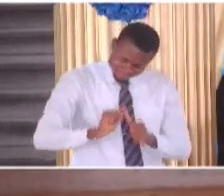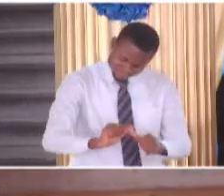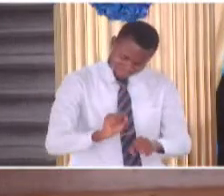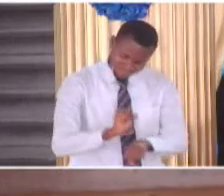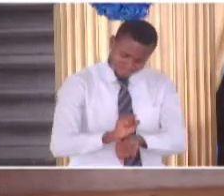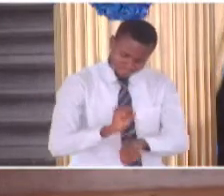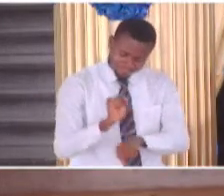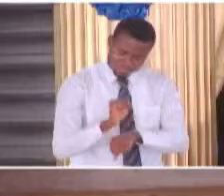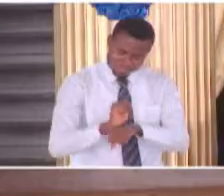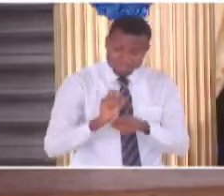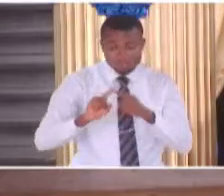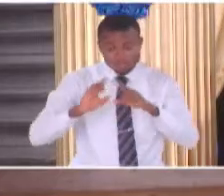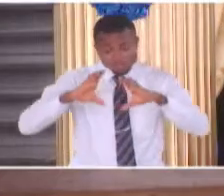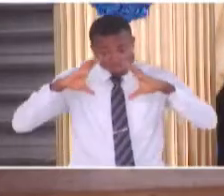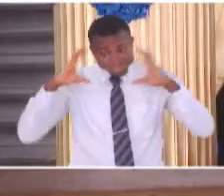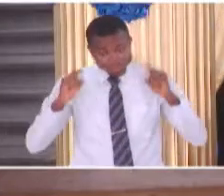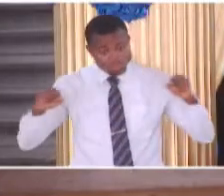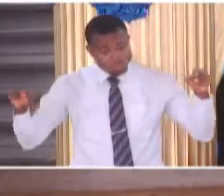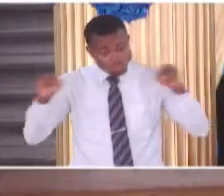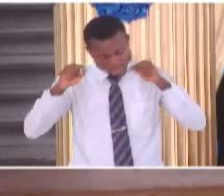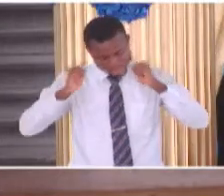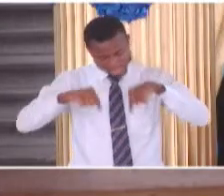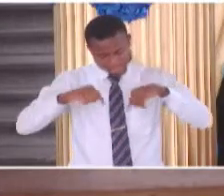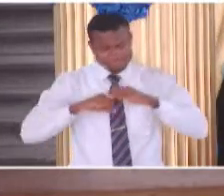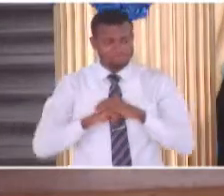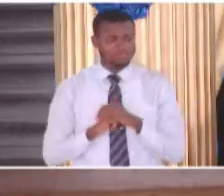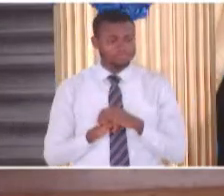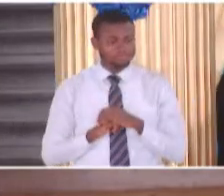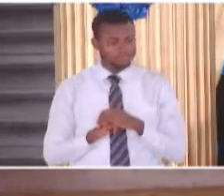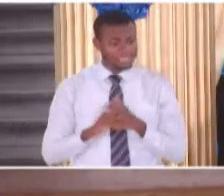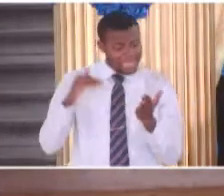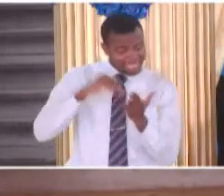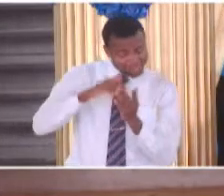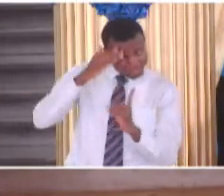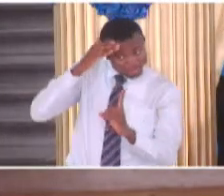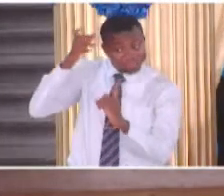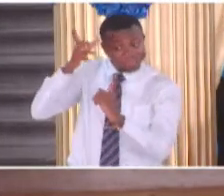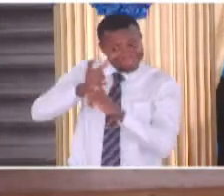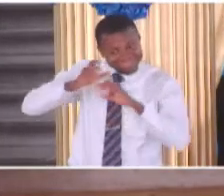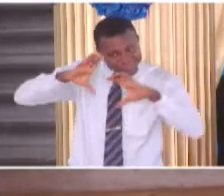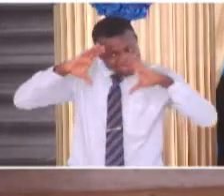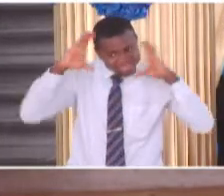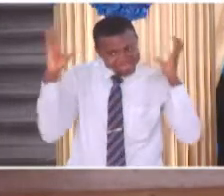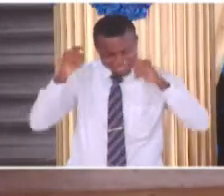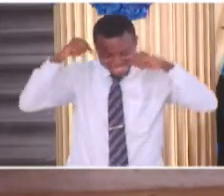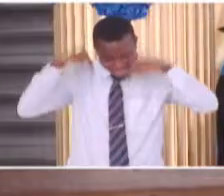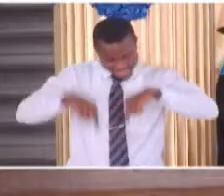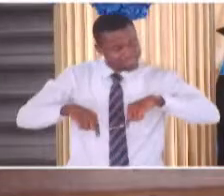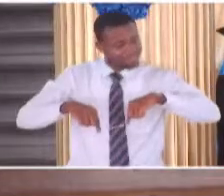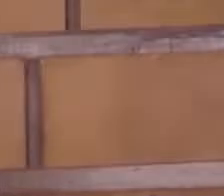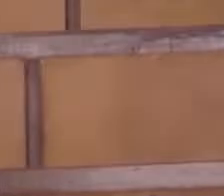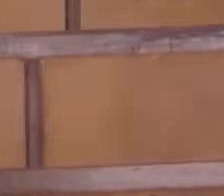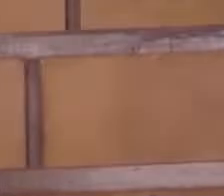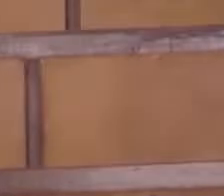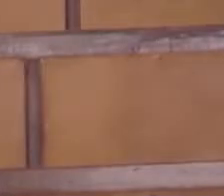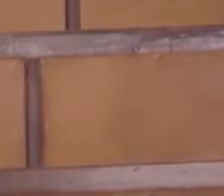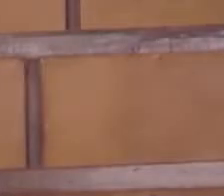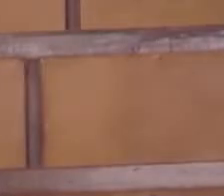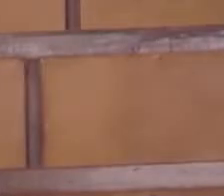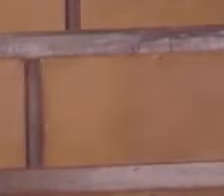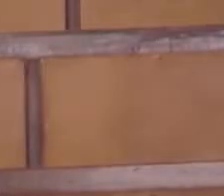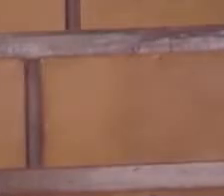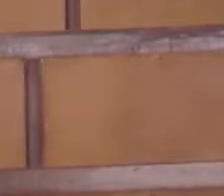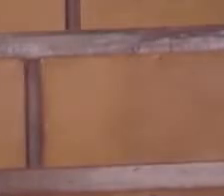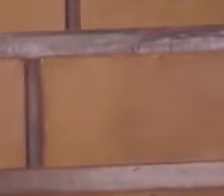we celebrate you for this. The achievements we celebrate today are the combination of